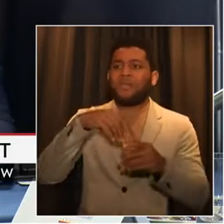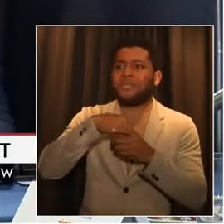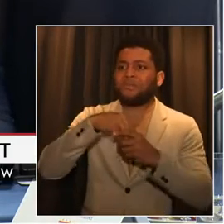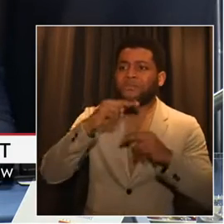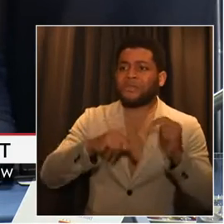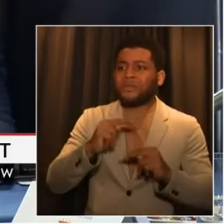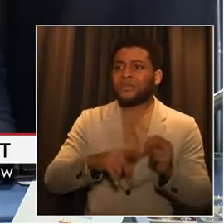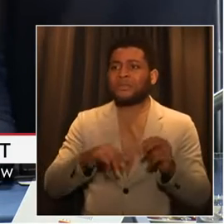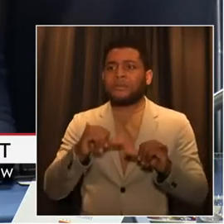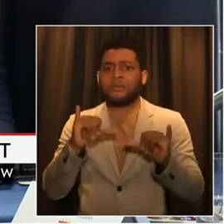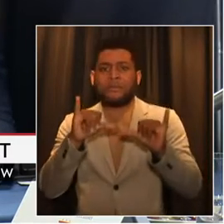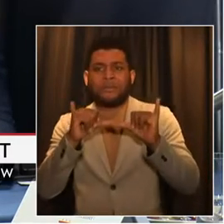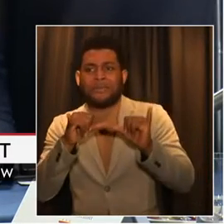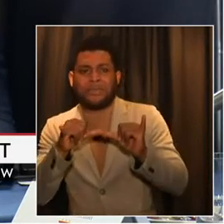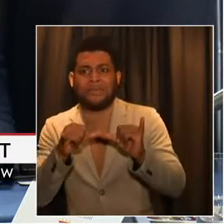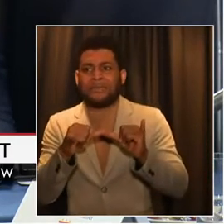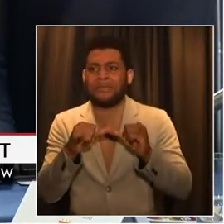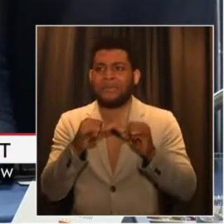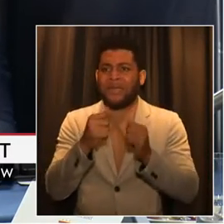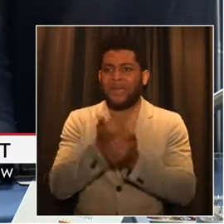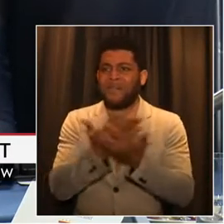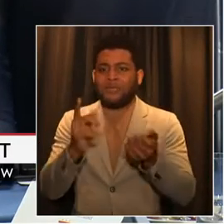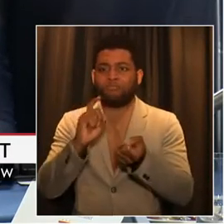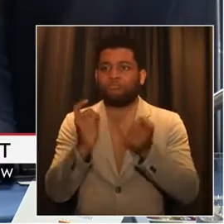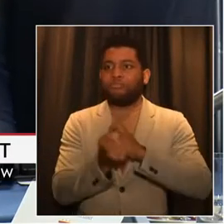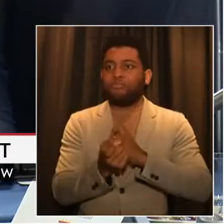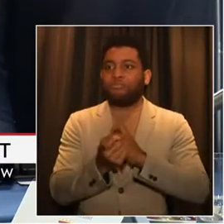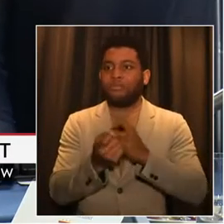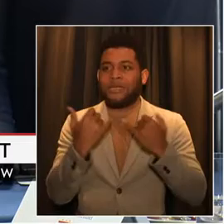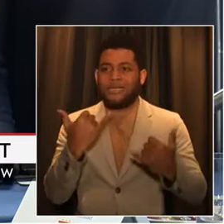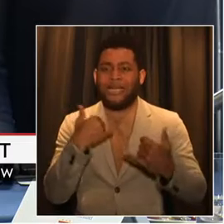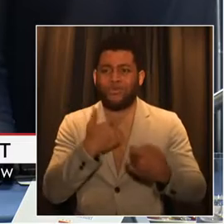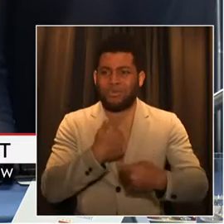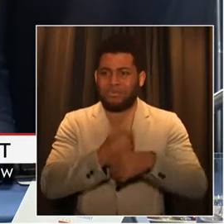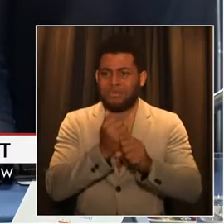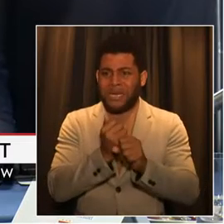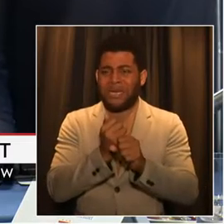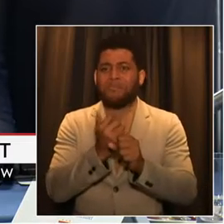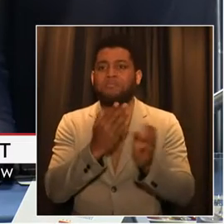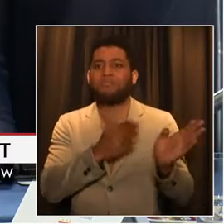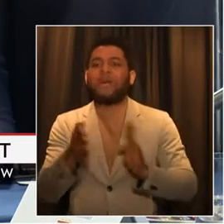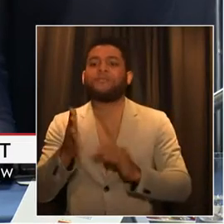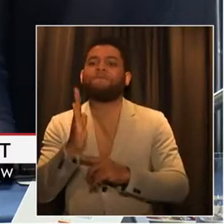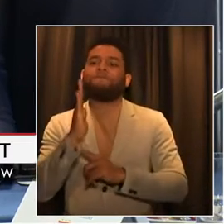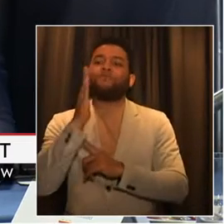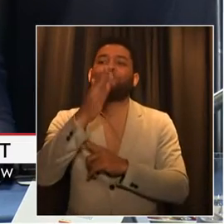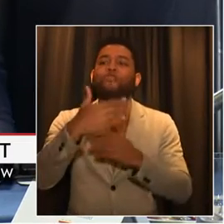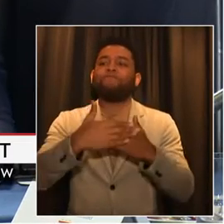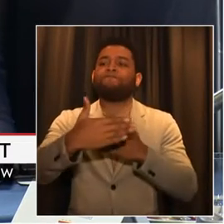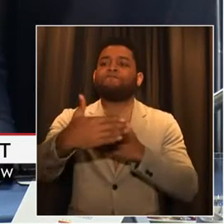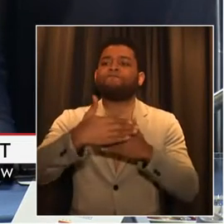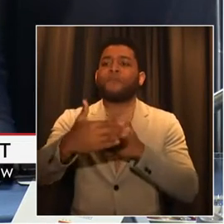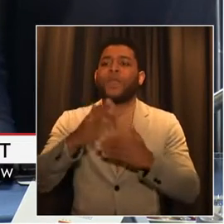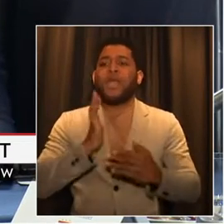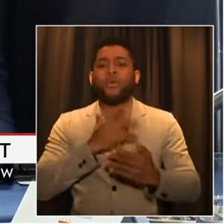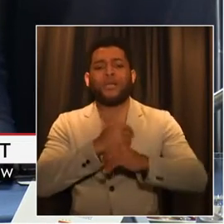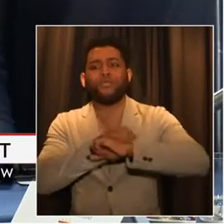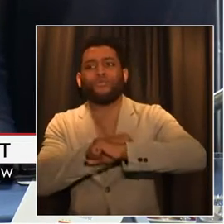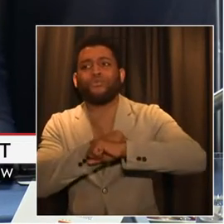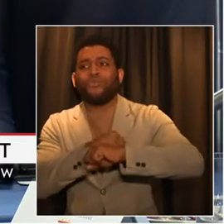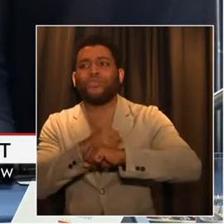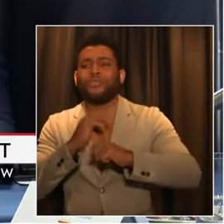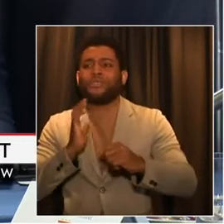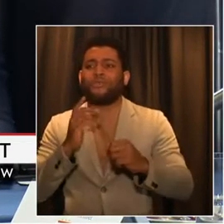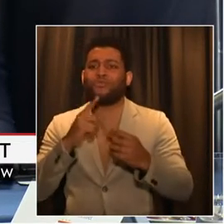we are doing is creating a plan that future-proofs our city. So people going into the office 3